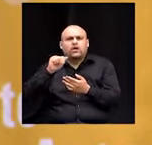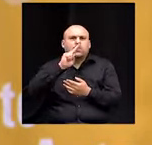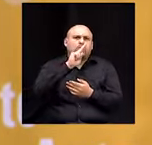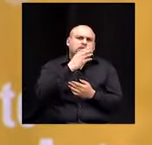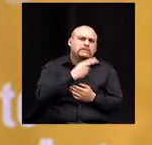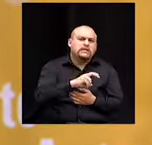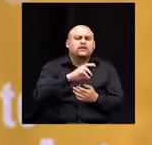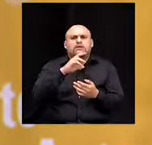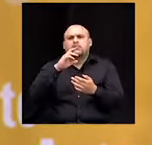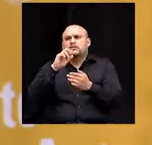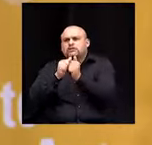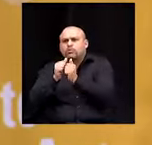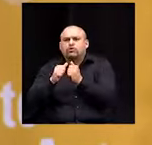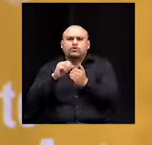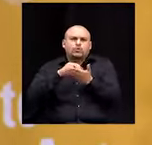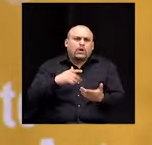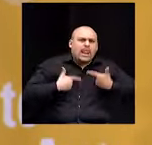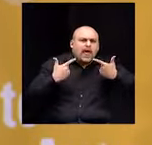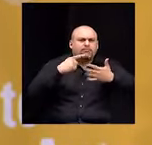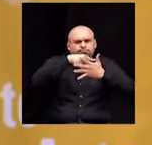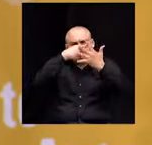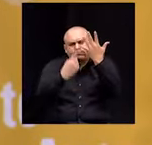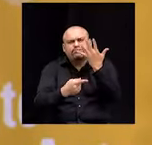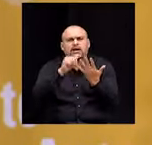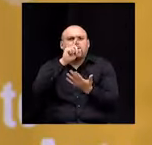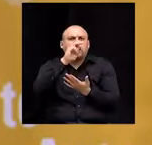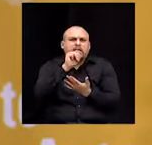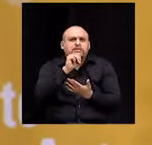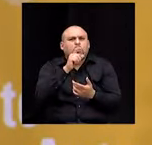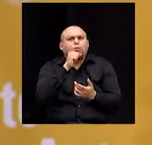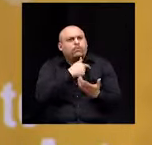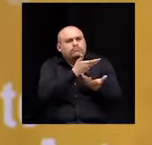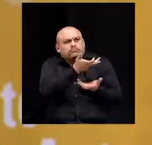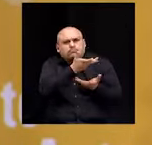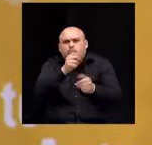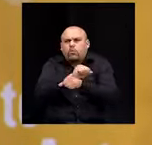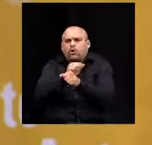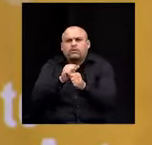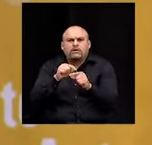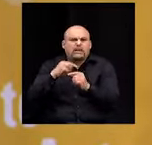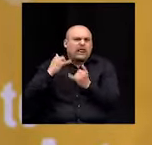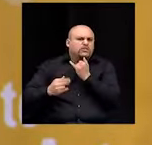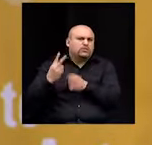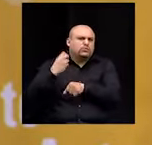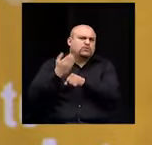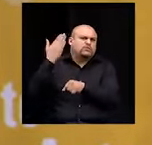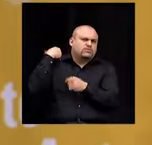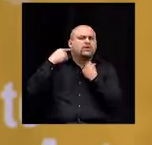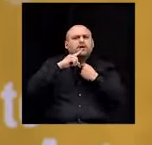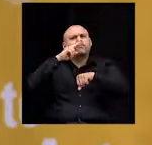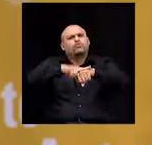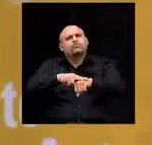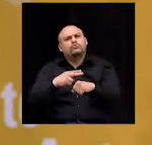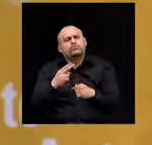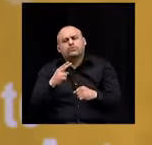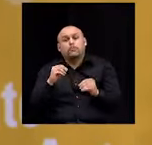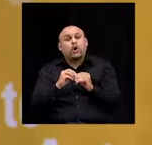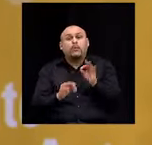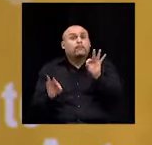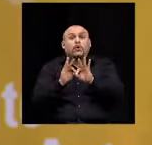Rec Sports, Student Life, everyone in the administration that I've had the pleasure of working with for the past 2 years, and of course, most importantly of